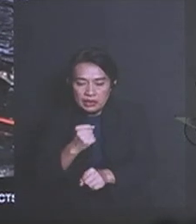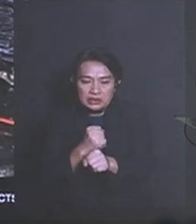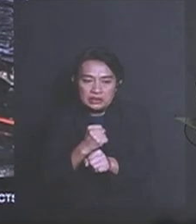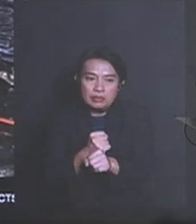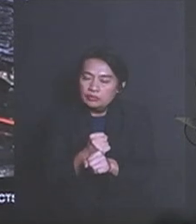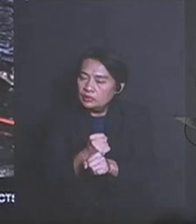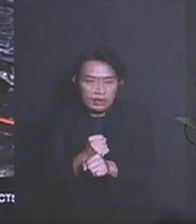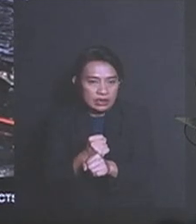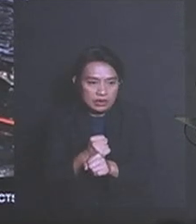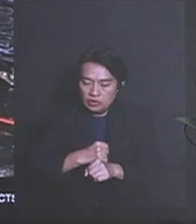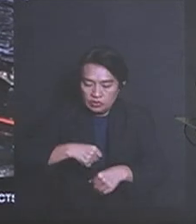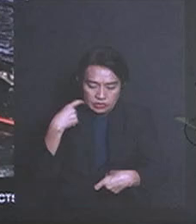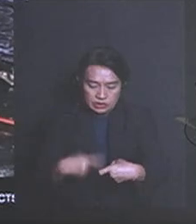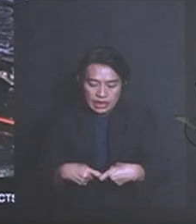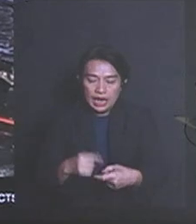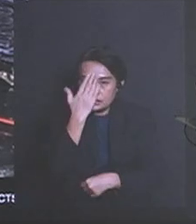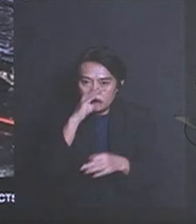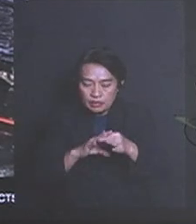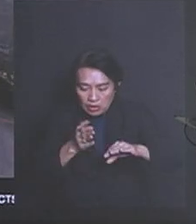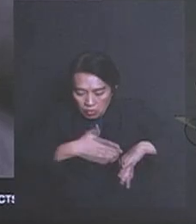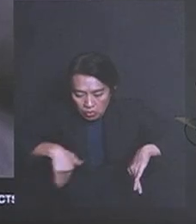and very limited space.